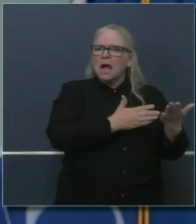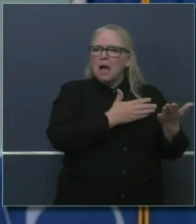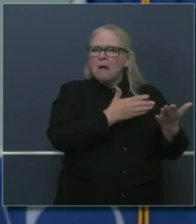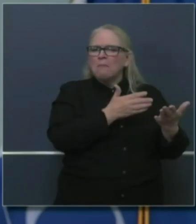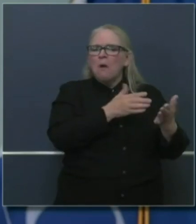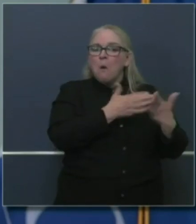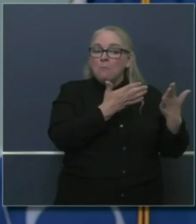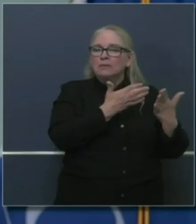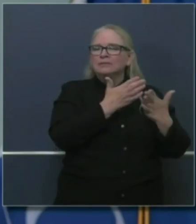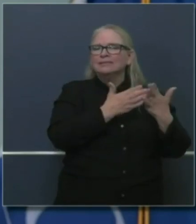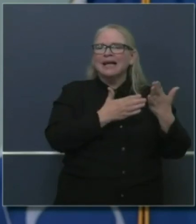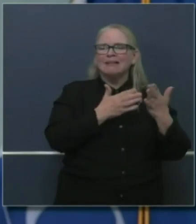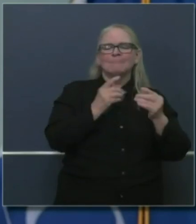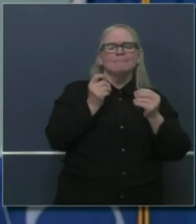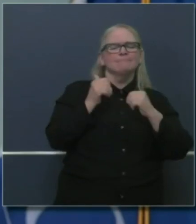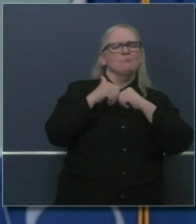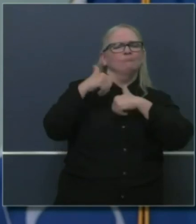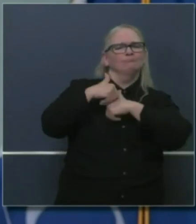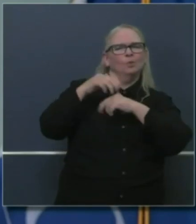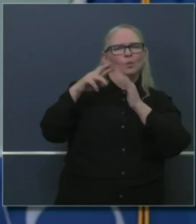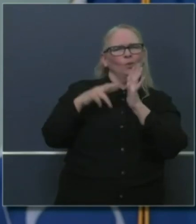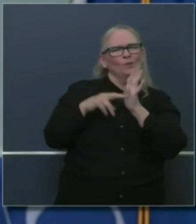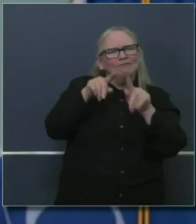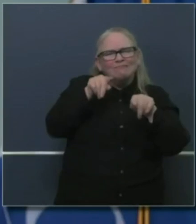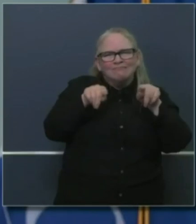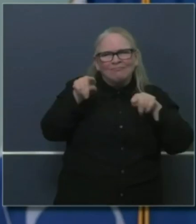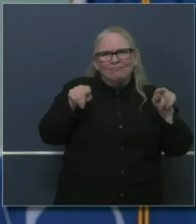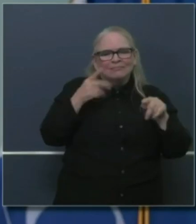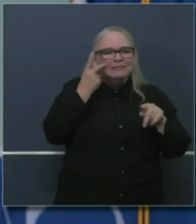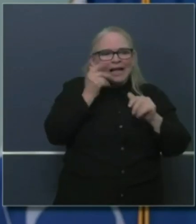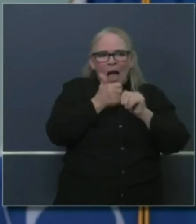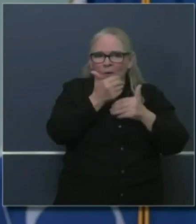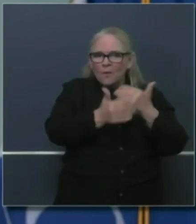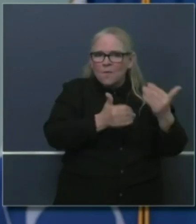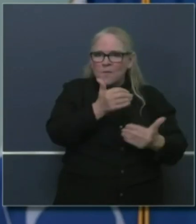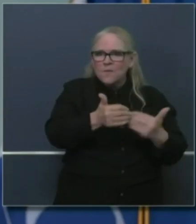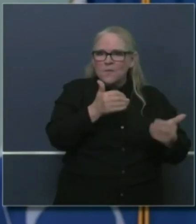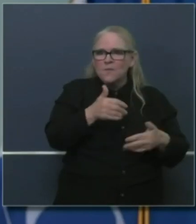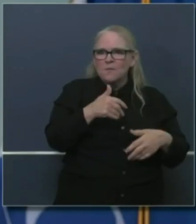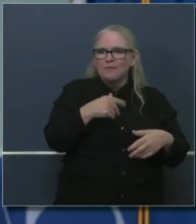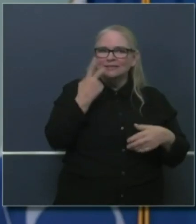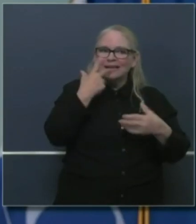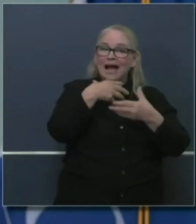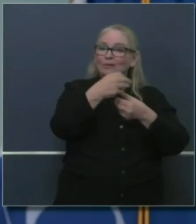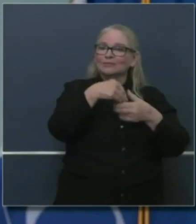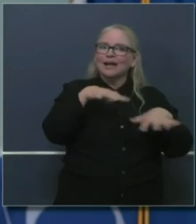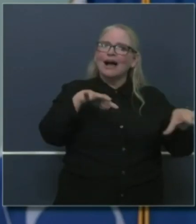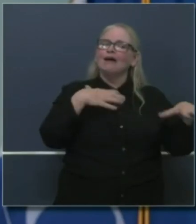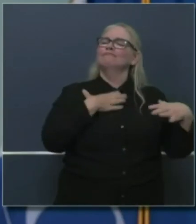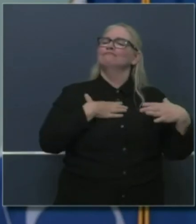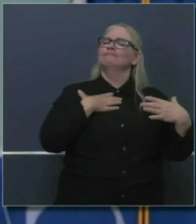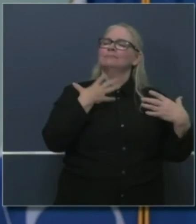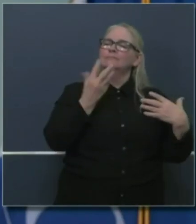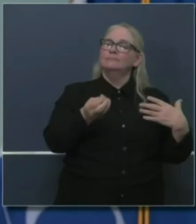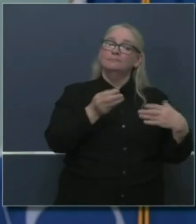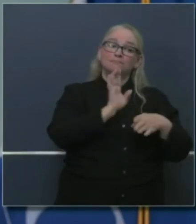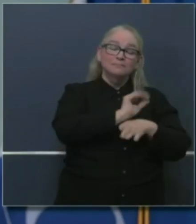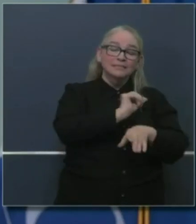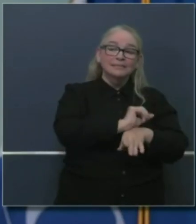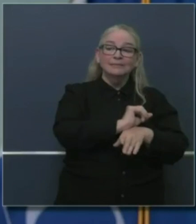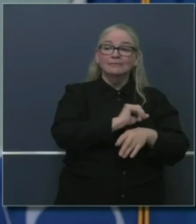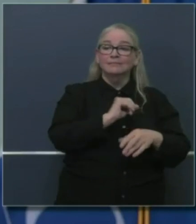a little bit more prescriptive. So progress, open spaces, progress on retail, manufacturing, logistics,